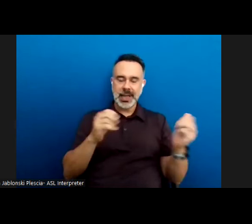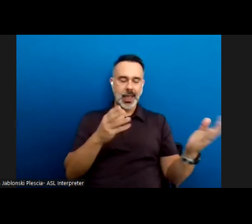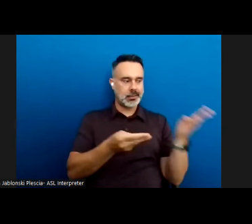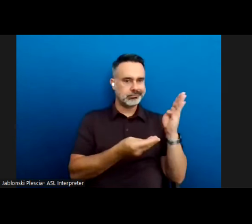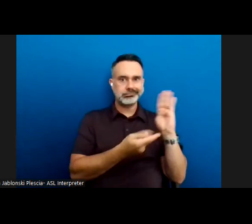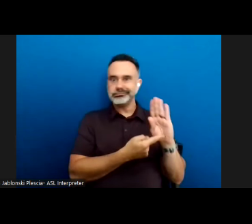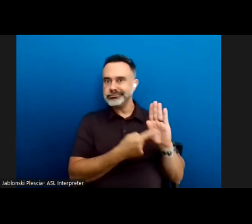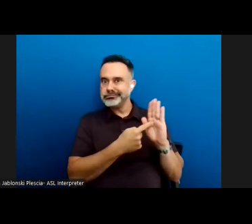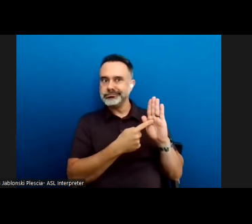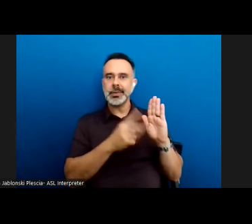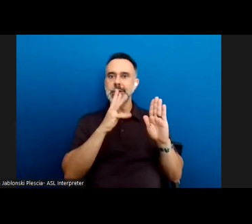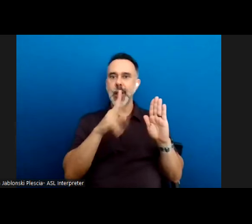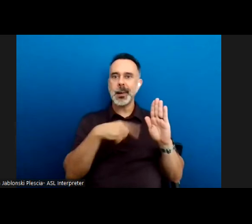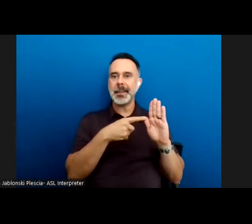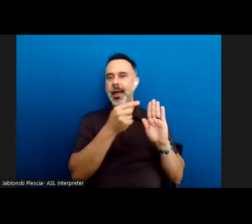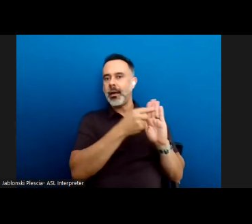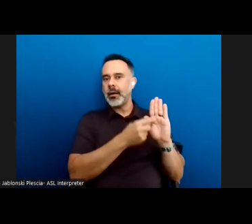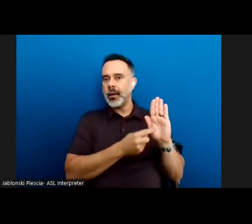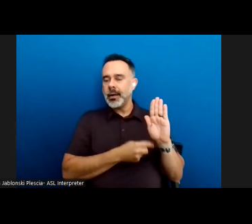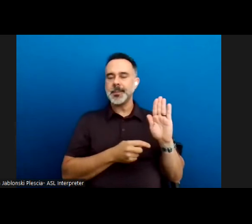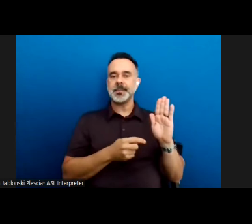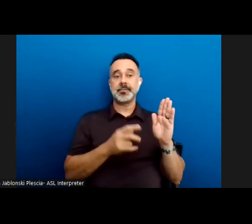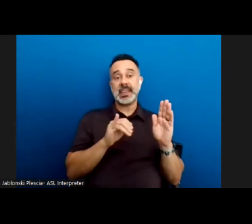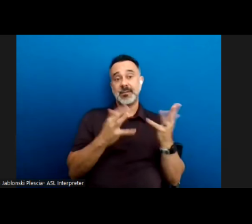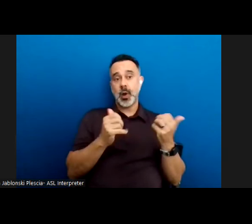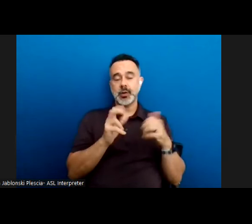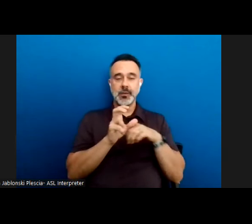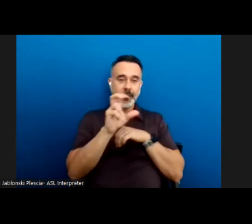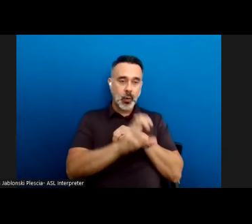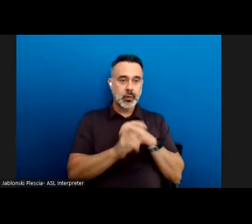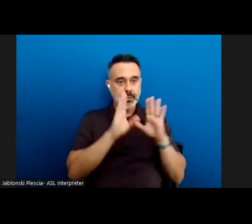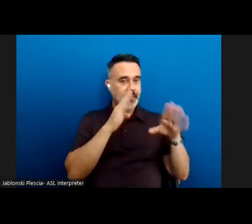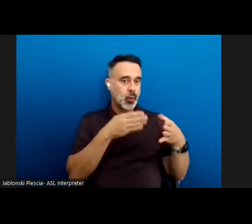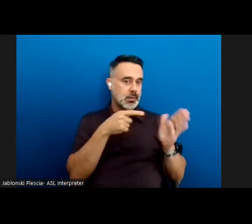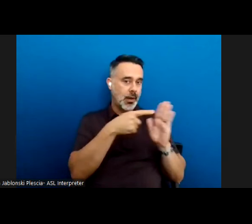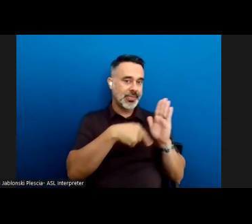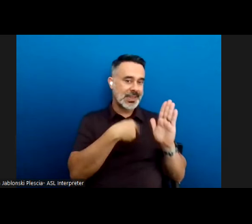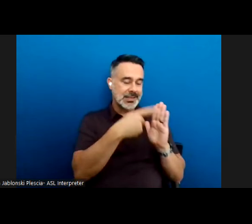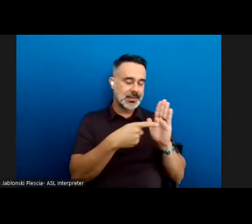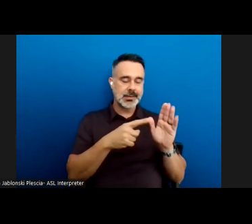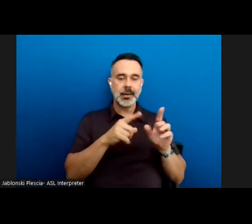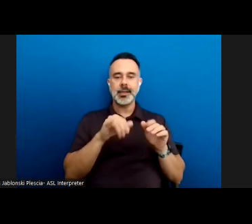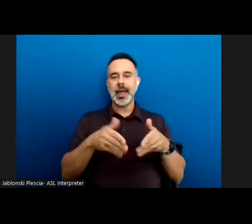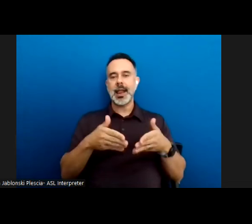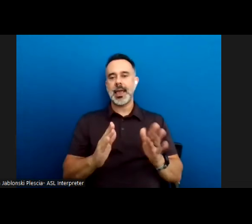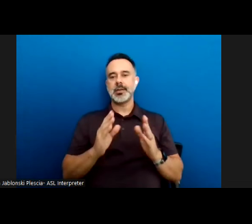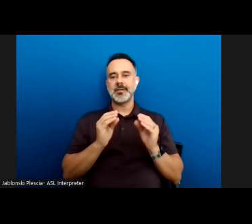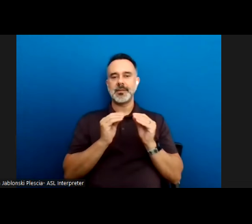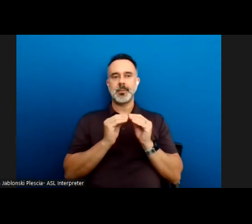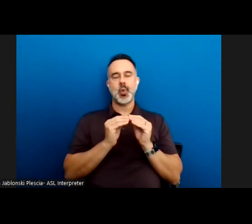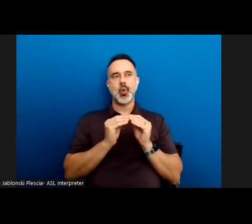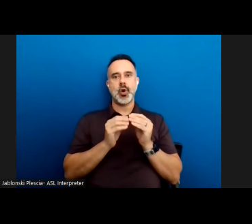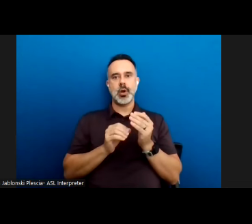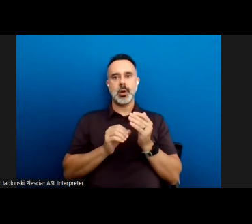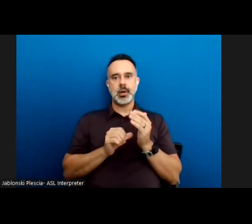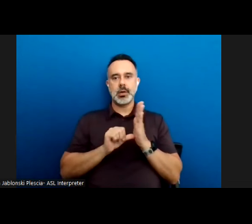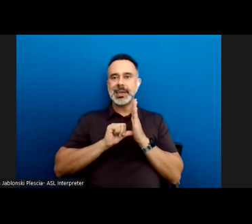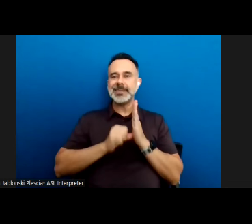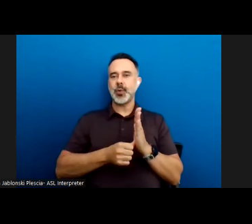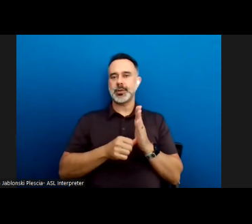during class if there's some time that they want to do that, but it allows for enforced learning and